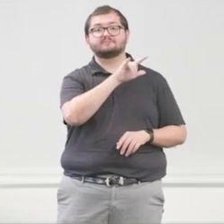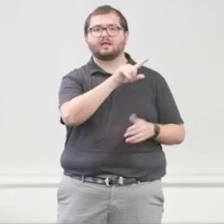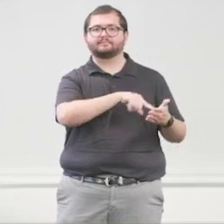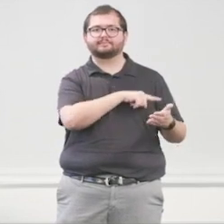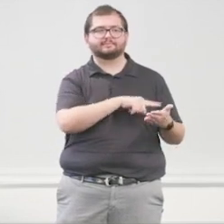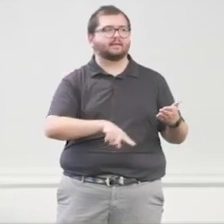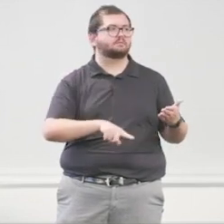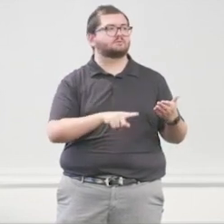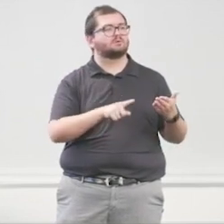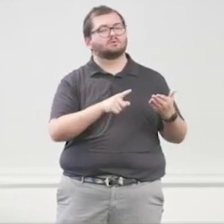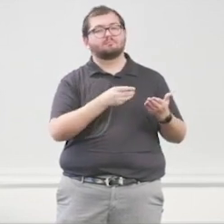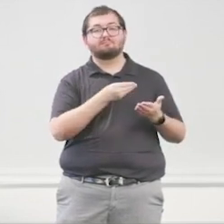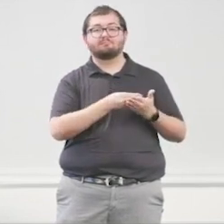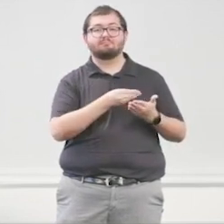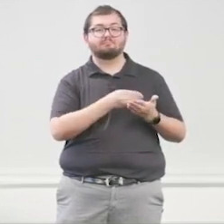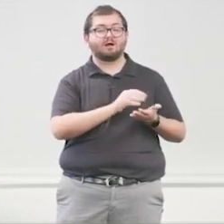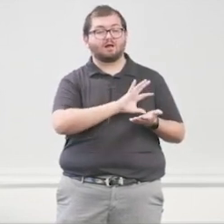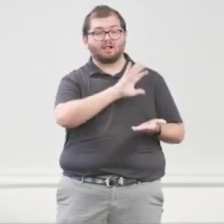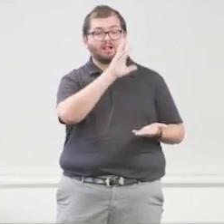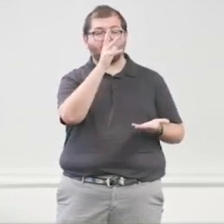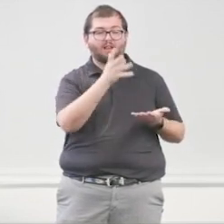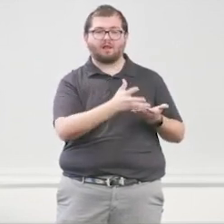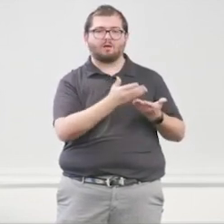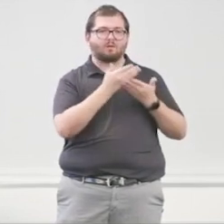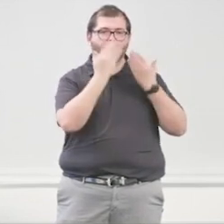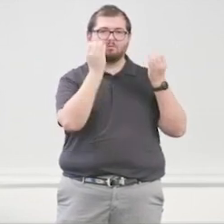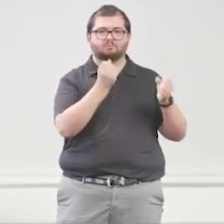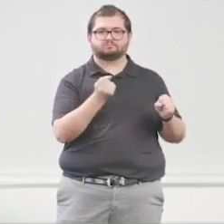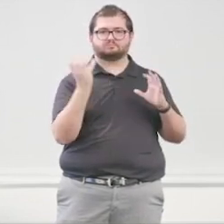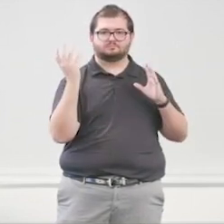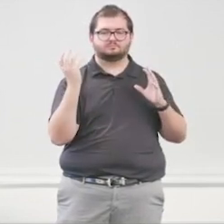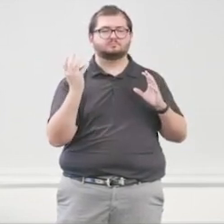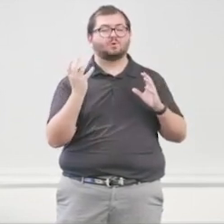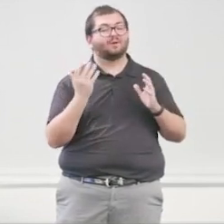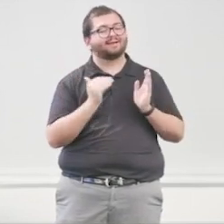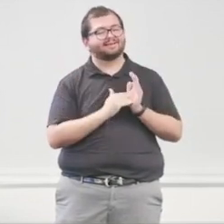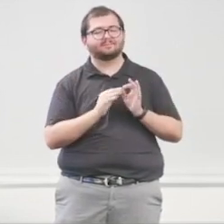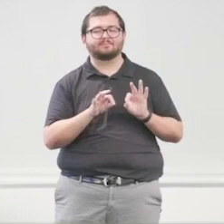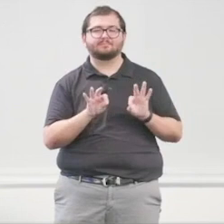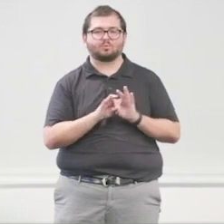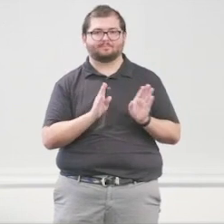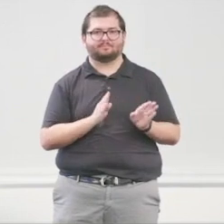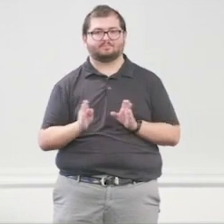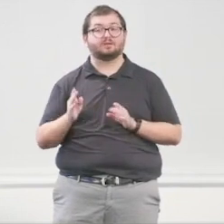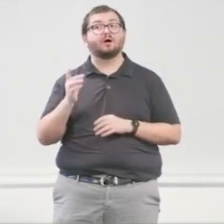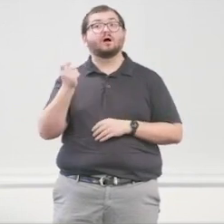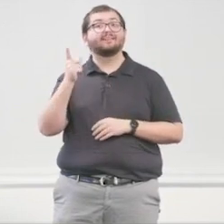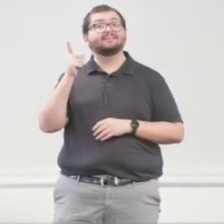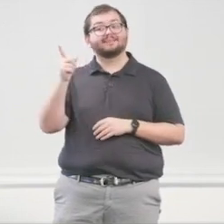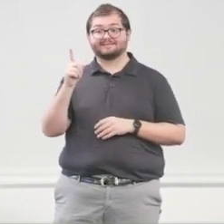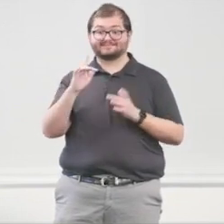billions of dollars lost. So having a plan, because this, as Jerry mentioned, this wasn't a cyber attack, but it could have